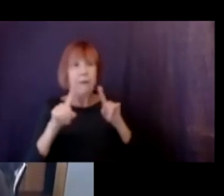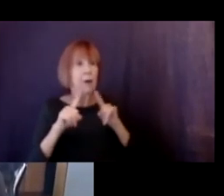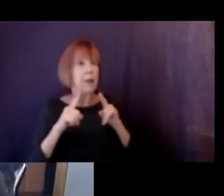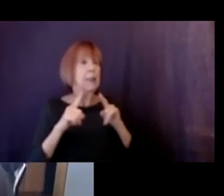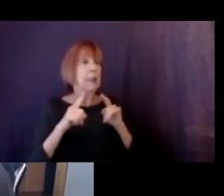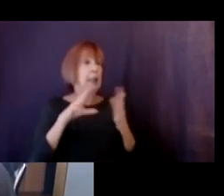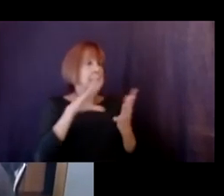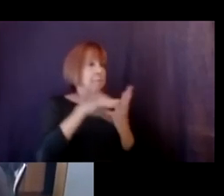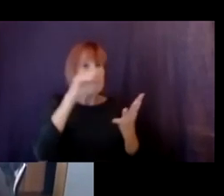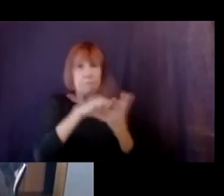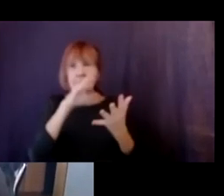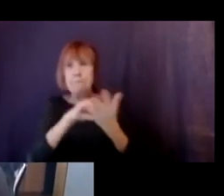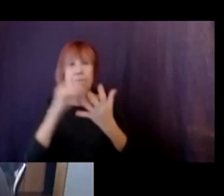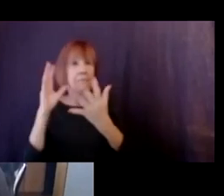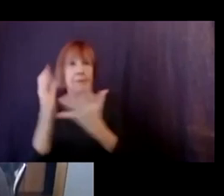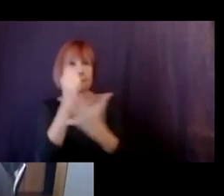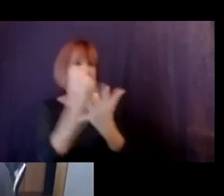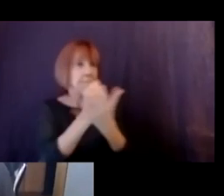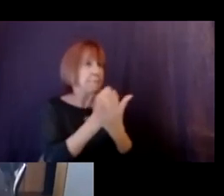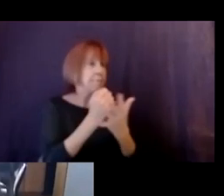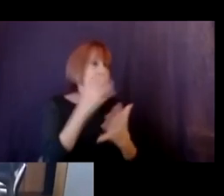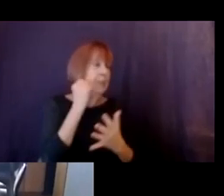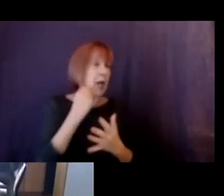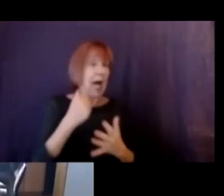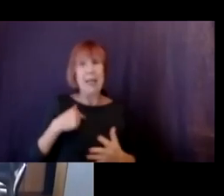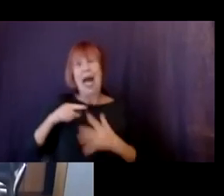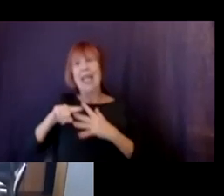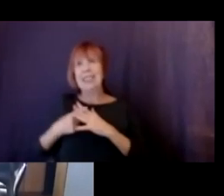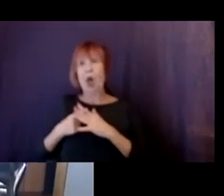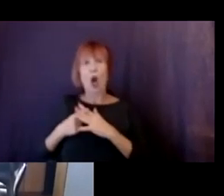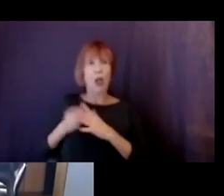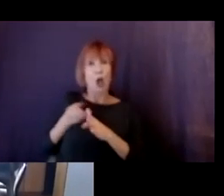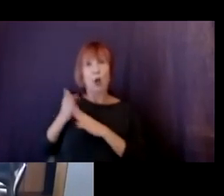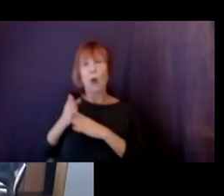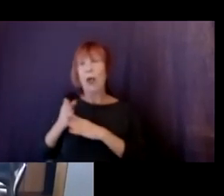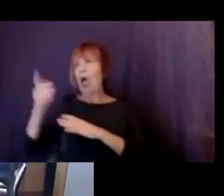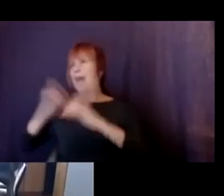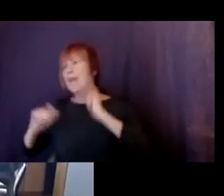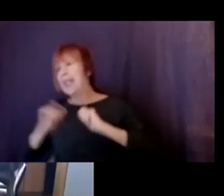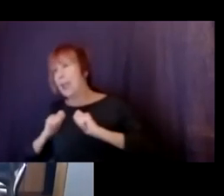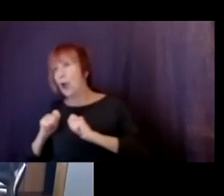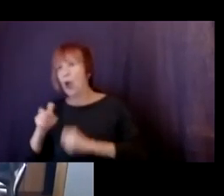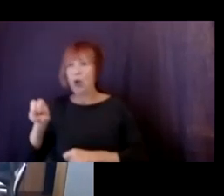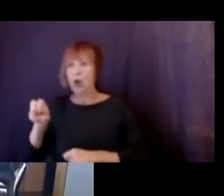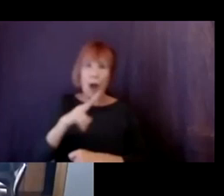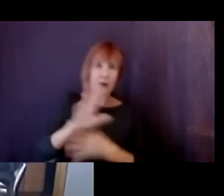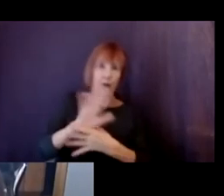I had a long kind of career starting off in theater and moving into film and such, but